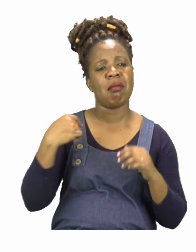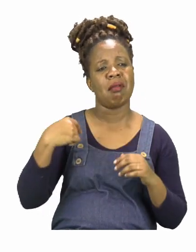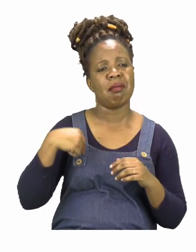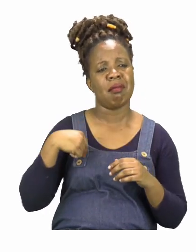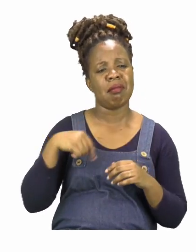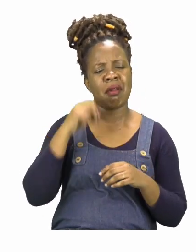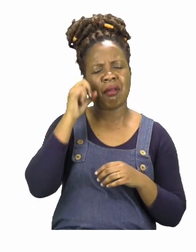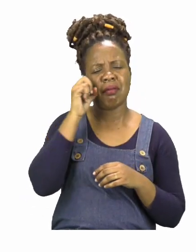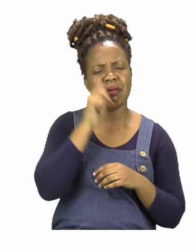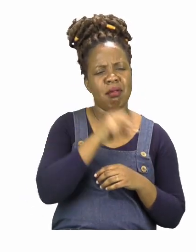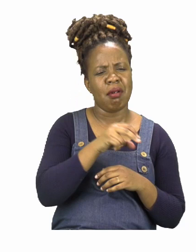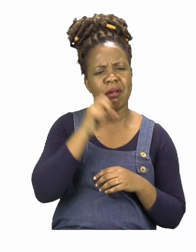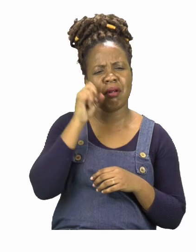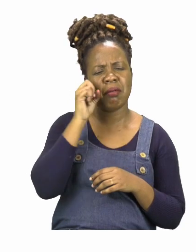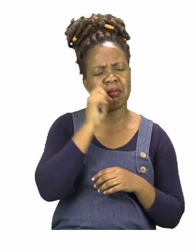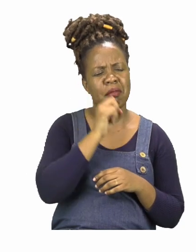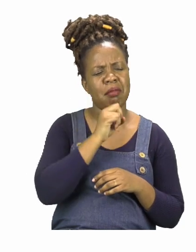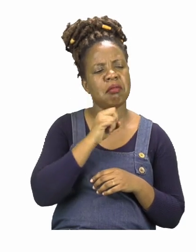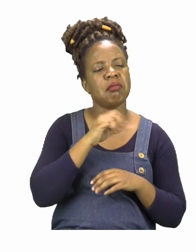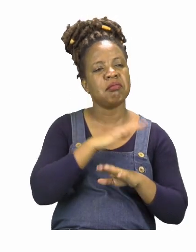way to the bus.